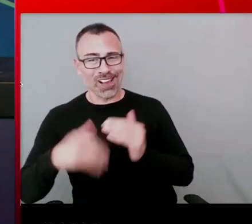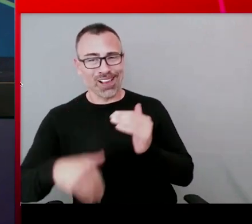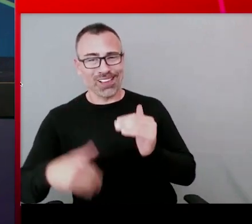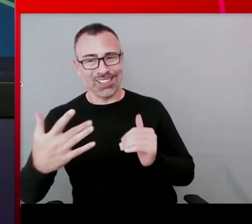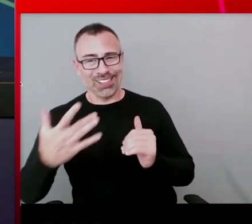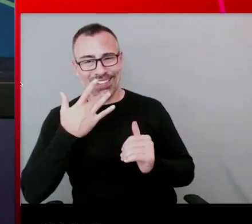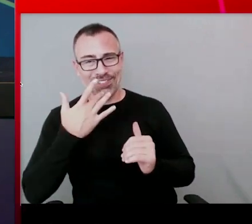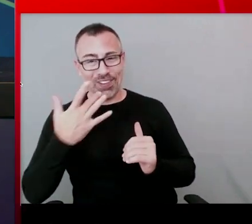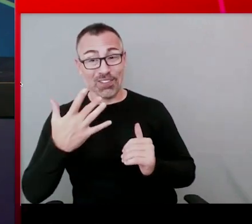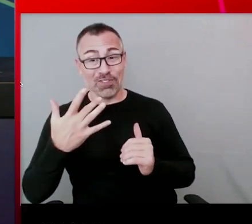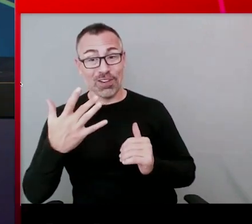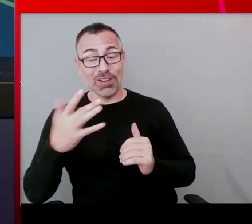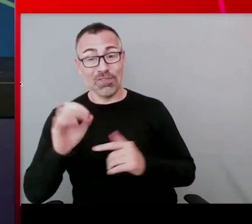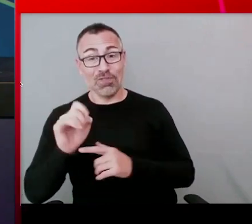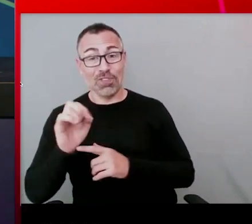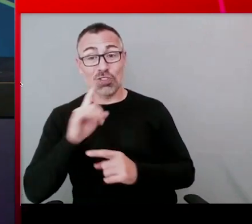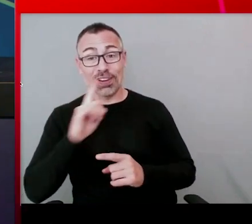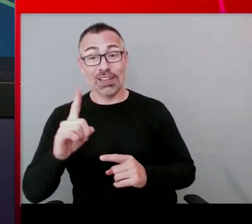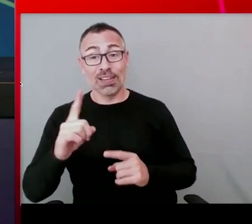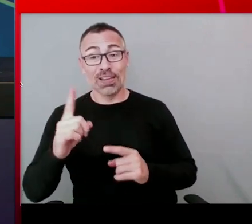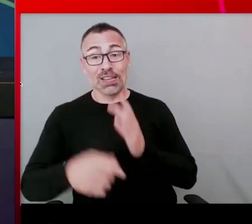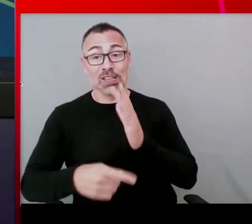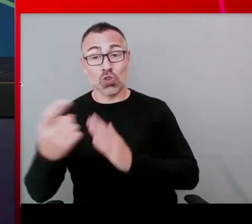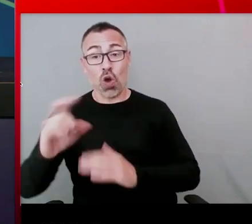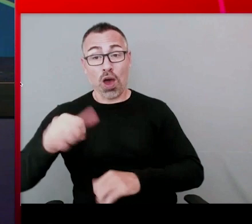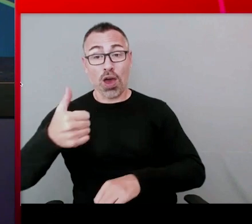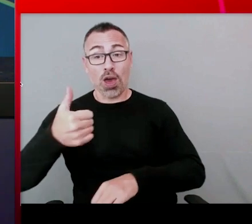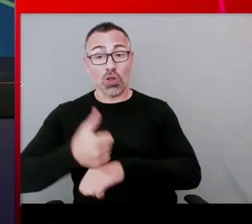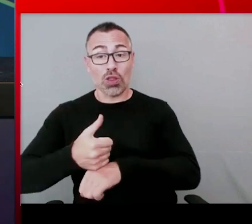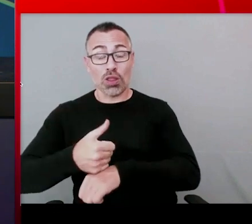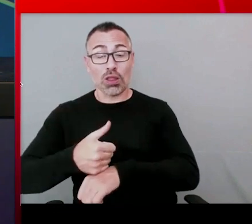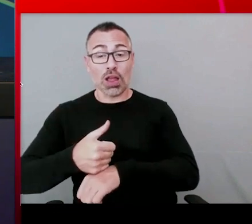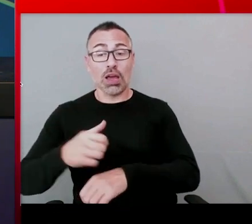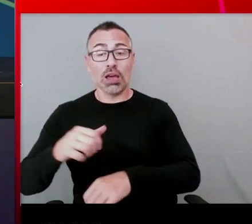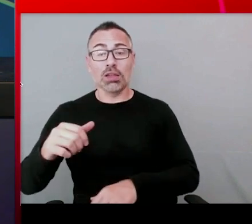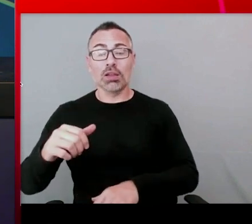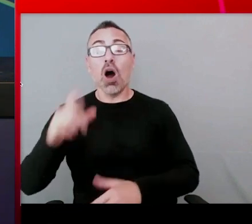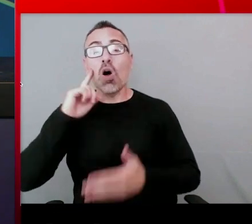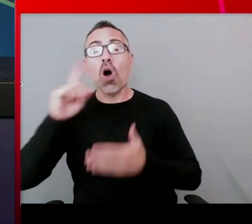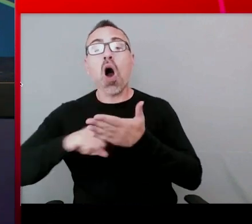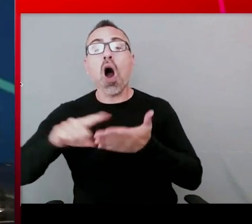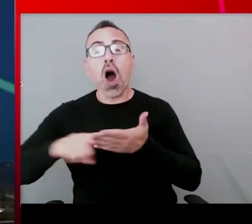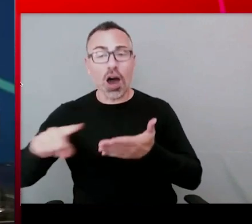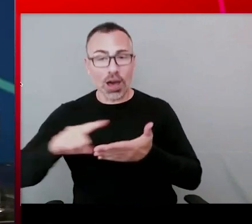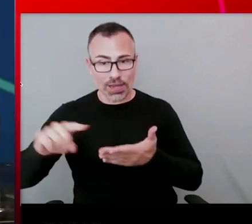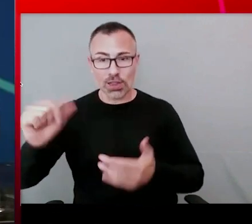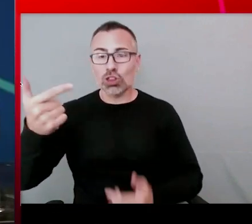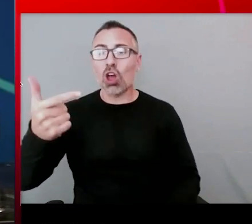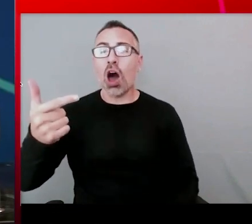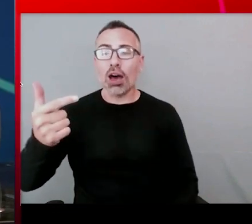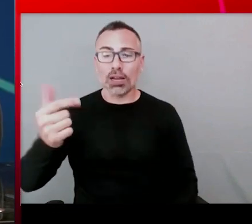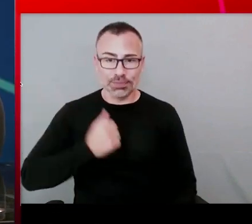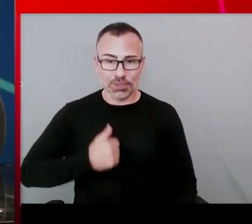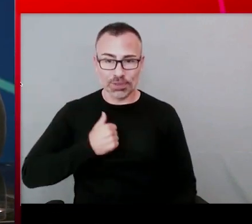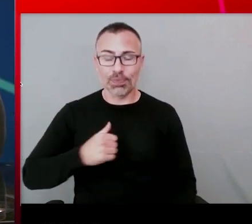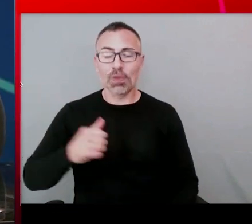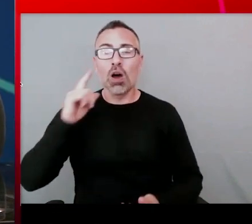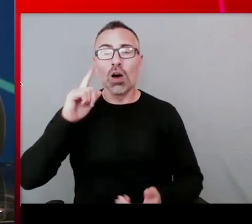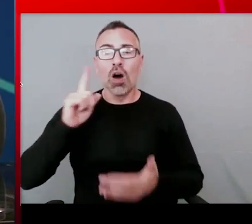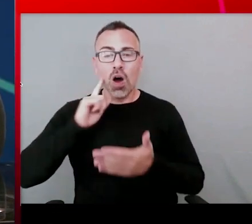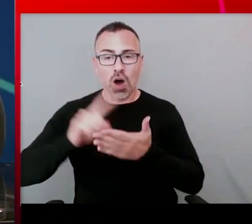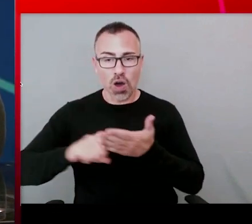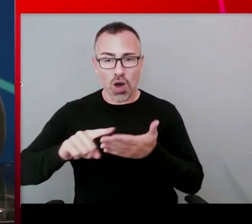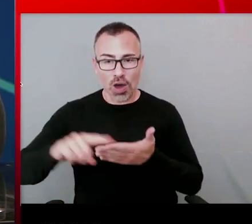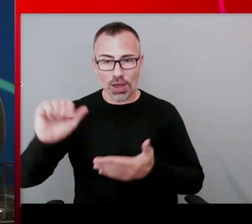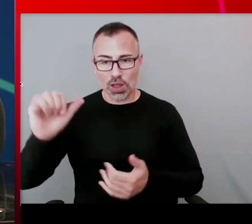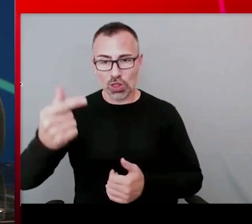log. Yeah, exactly. But you But have it's no massively important. idea how valuable it is to have an audit log when you're dealing with feature flags. And the homegrown flags